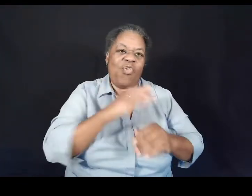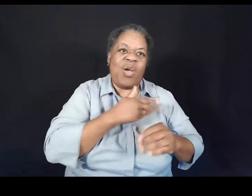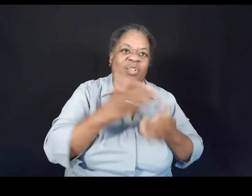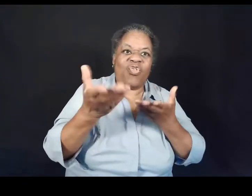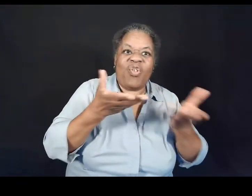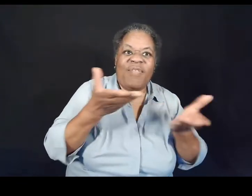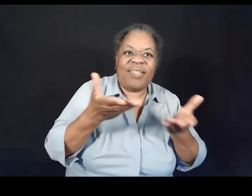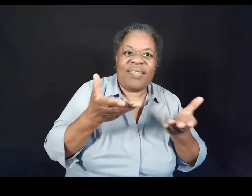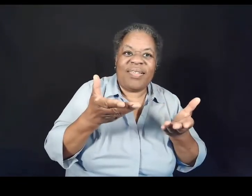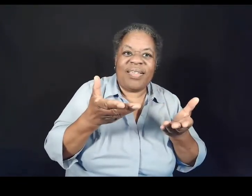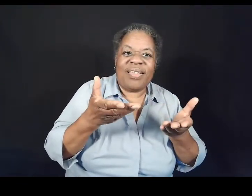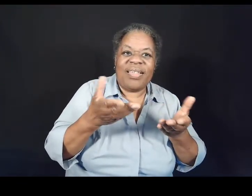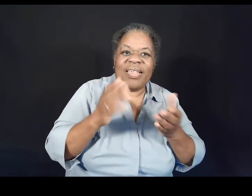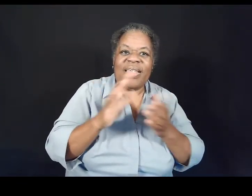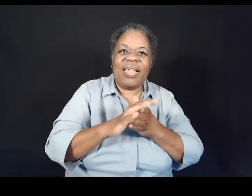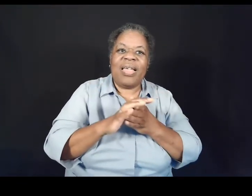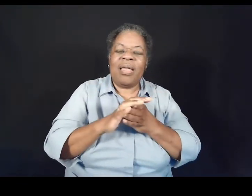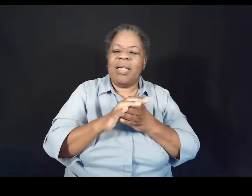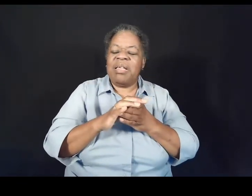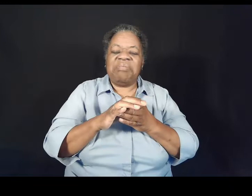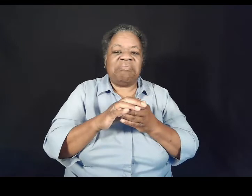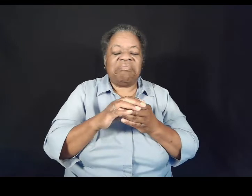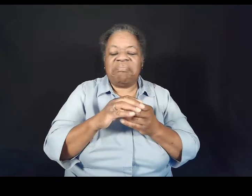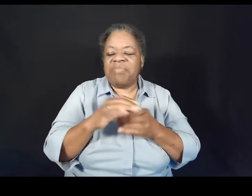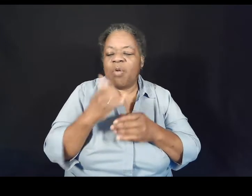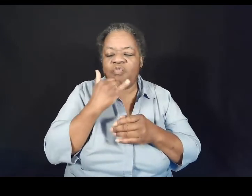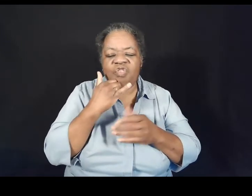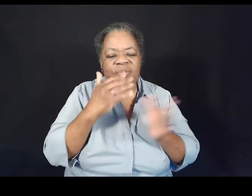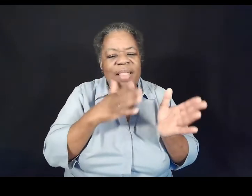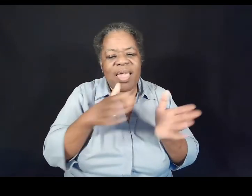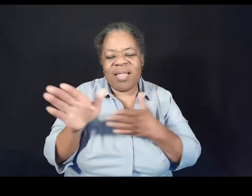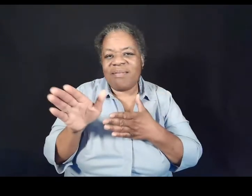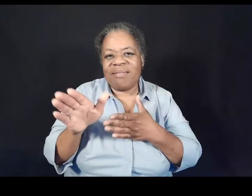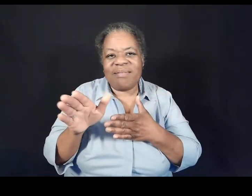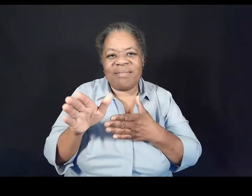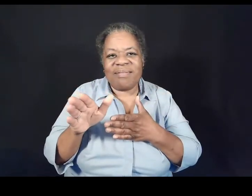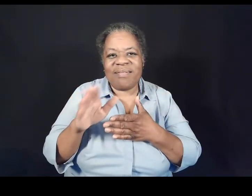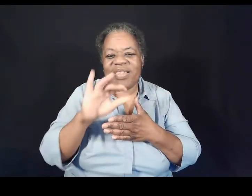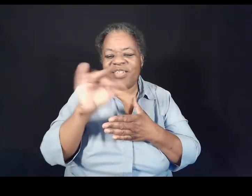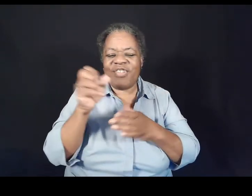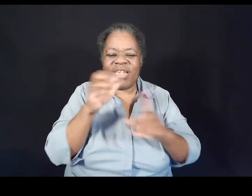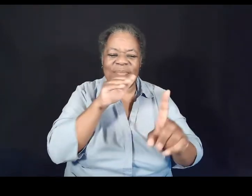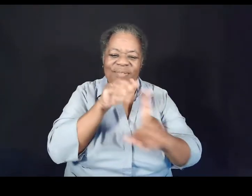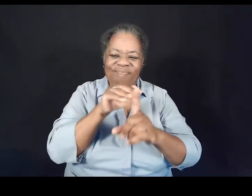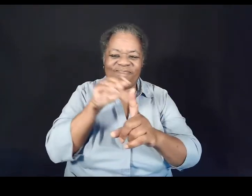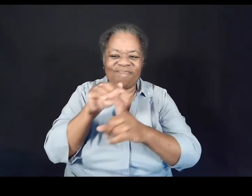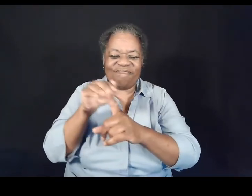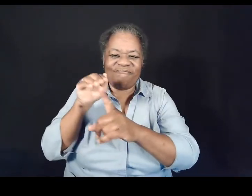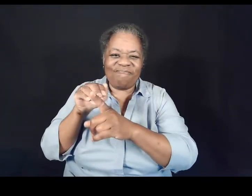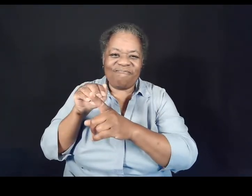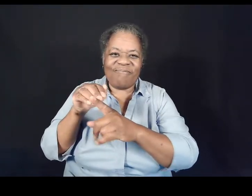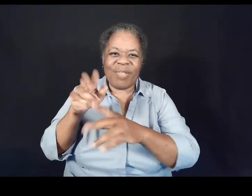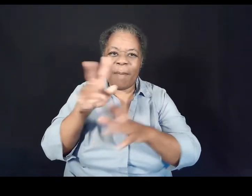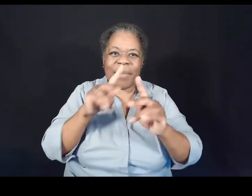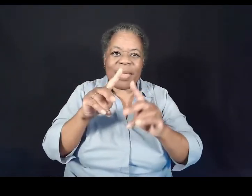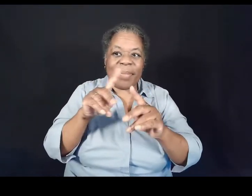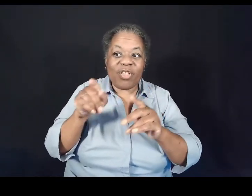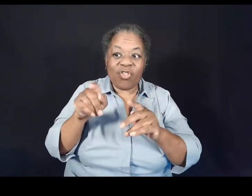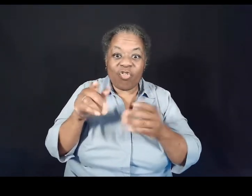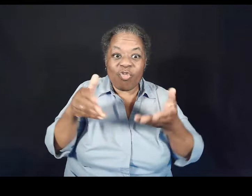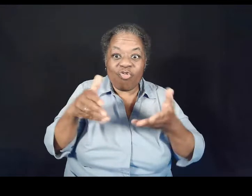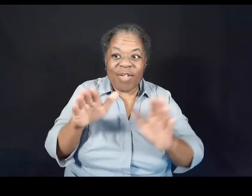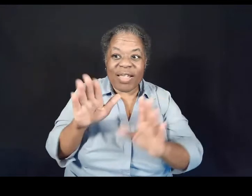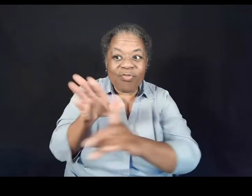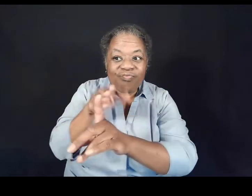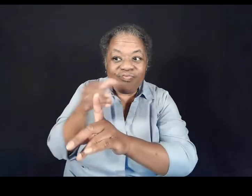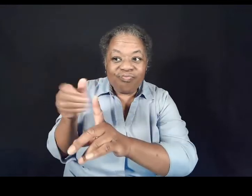But it was a flawed strategy. James reminds them that the people they are trying to curry favor with